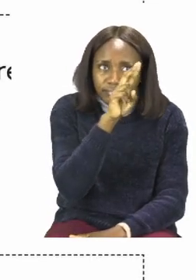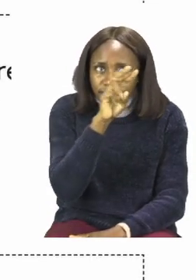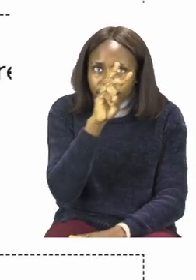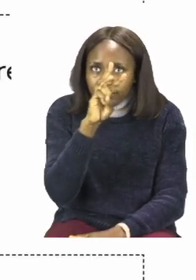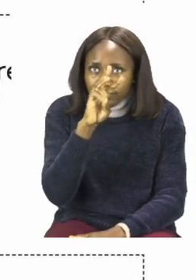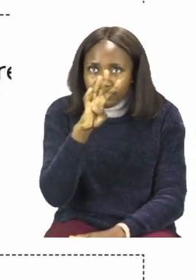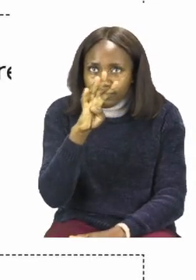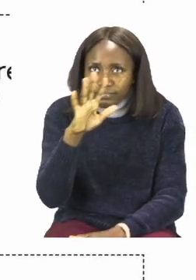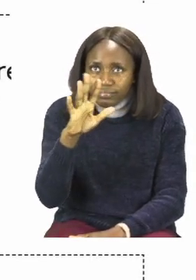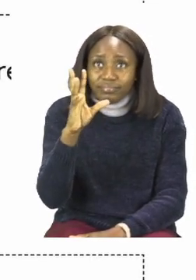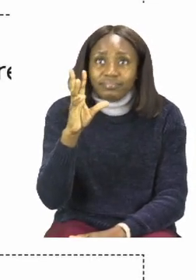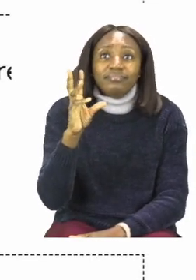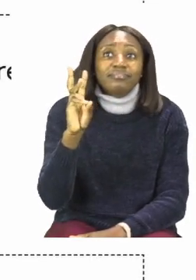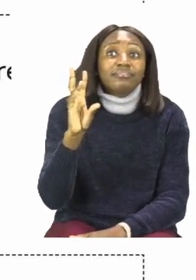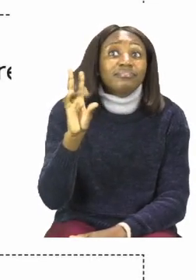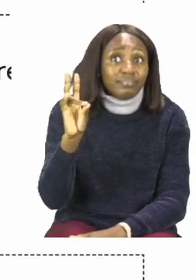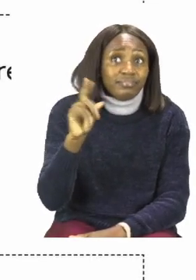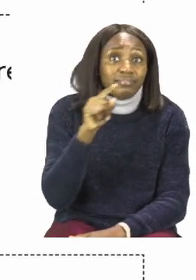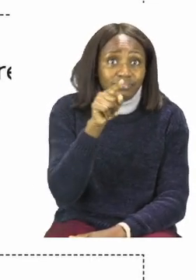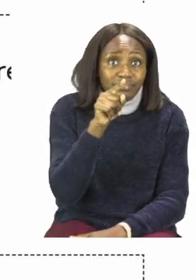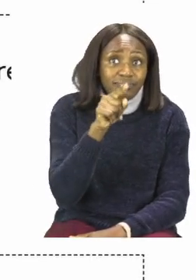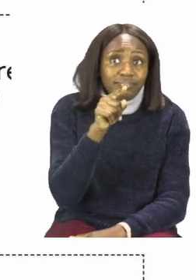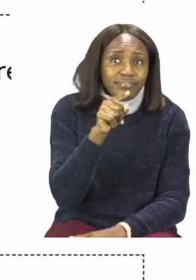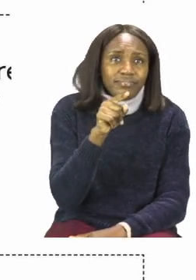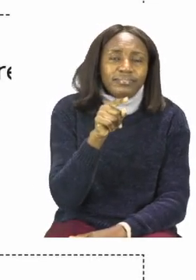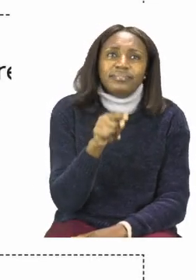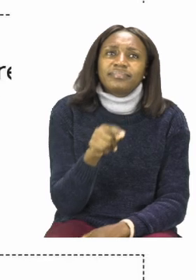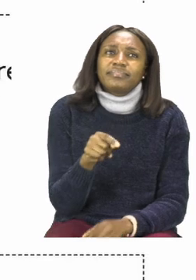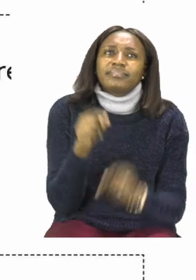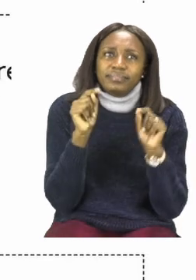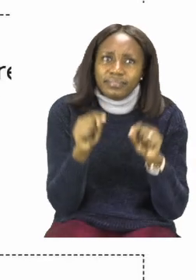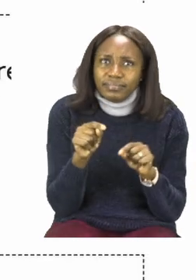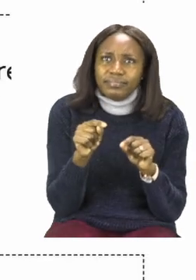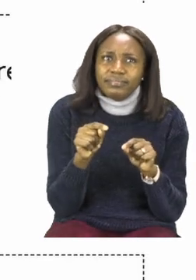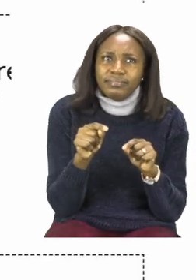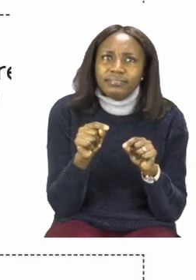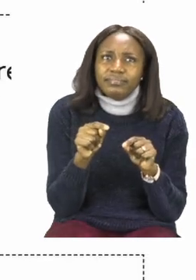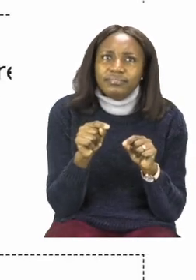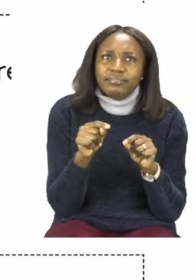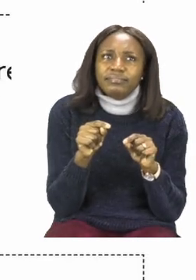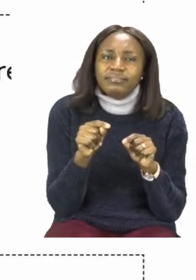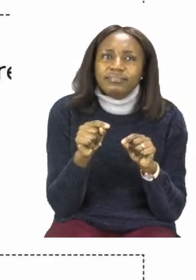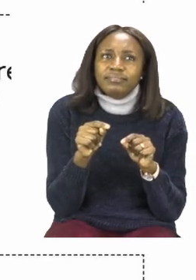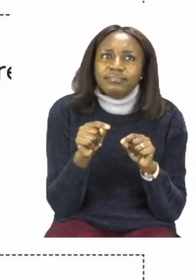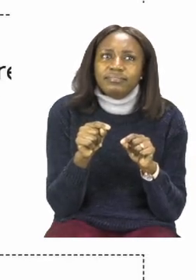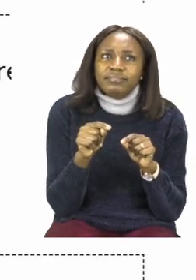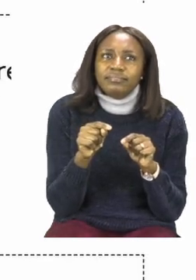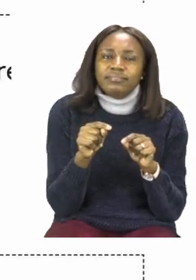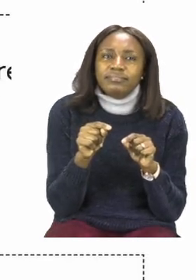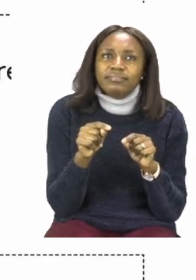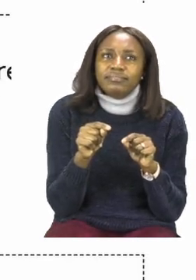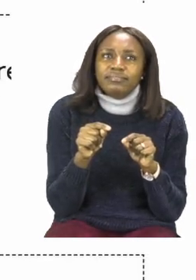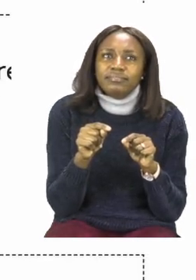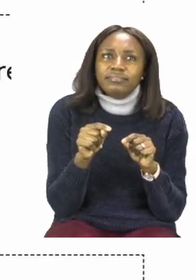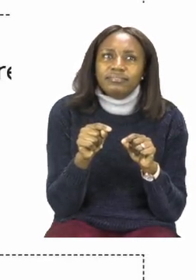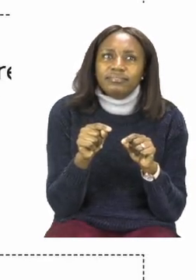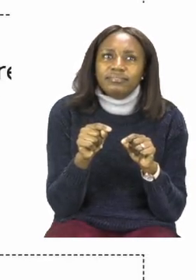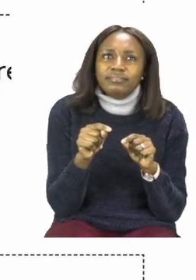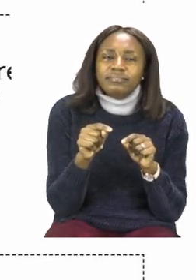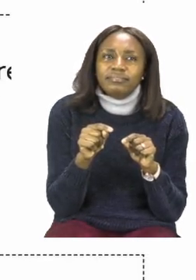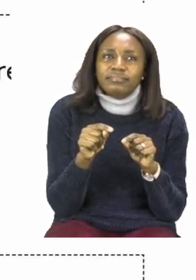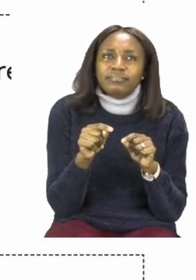that I have on the board. So we need to start by actually putting our people in order.